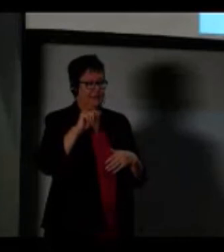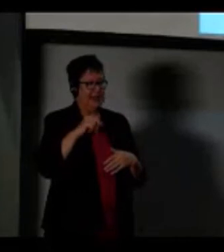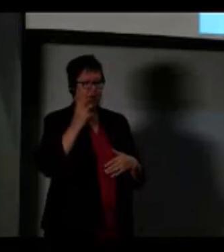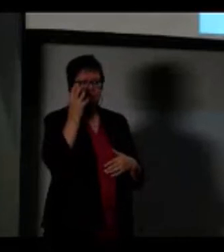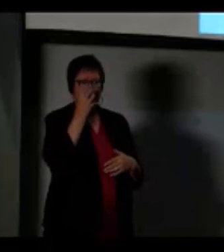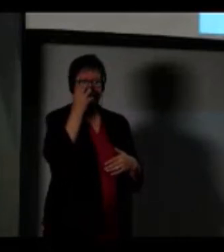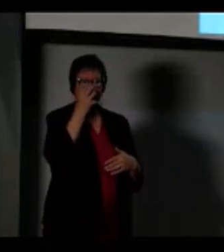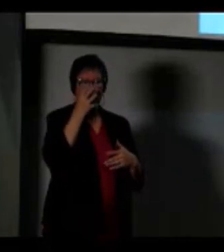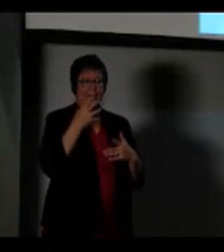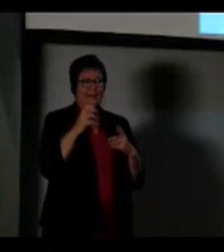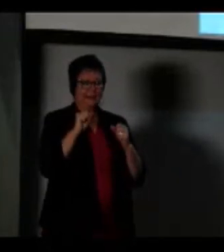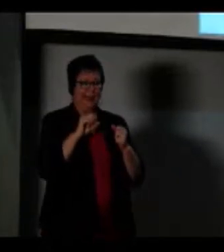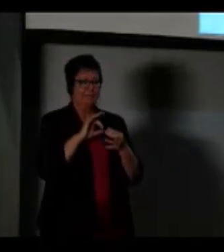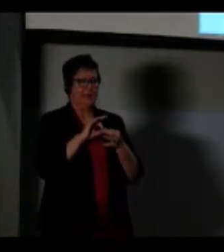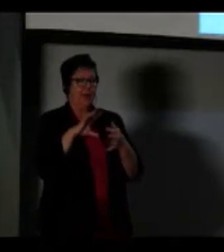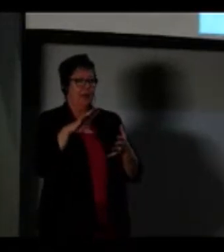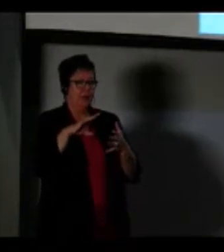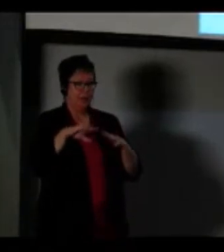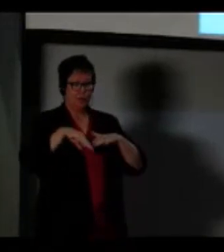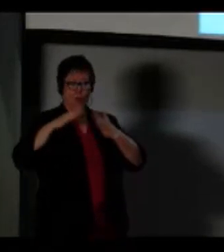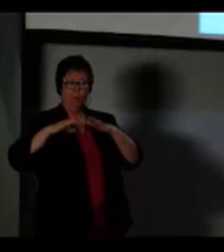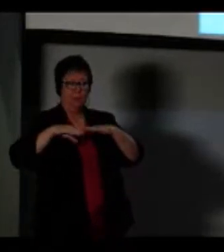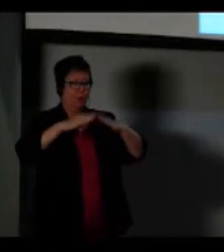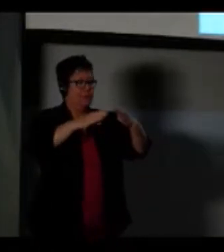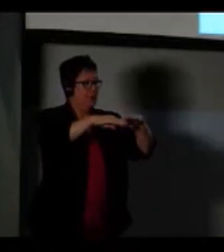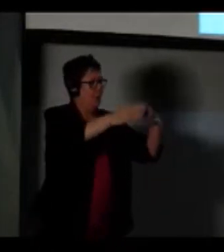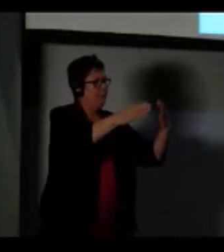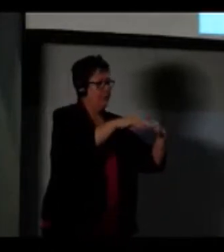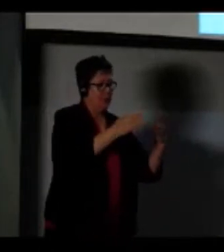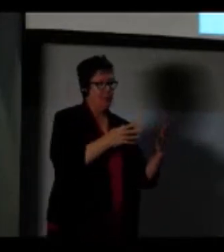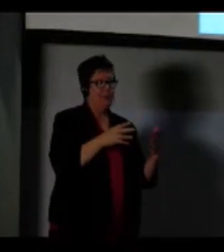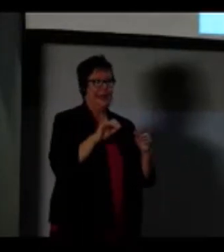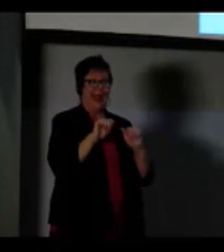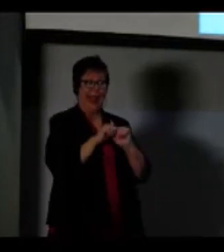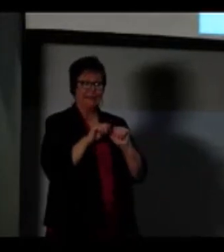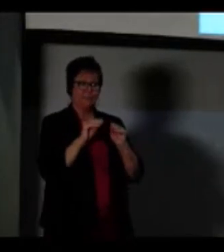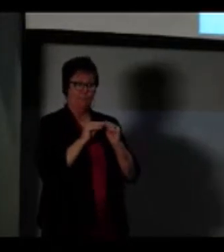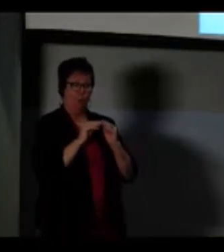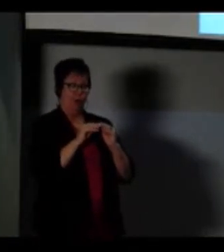more information is contributed to the linked open data cloud.